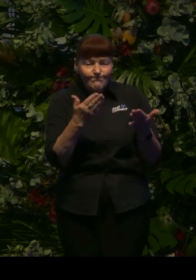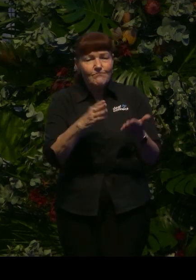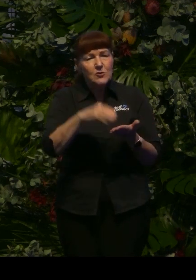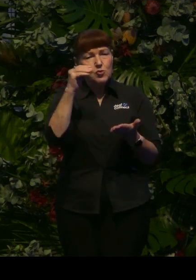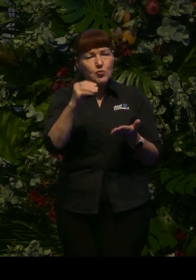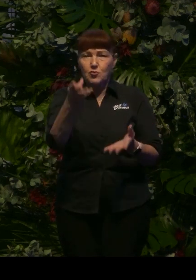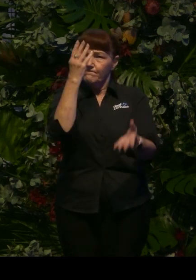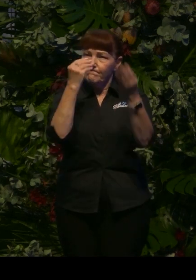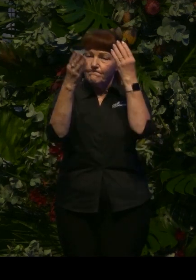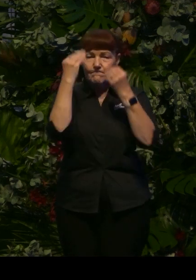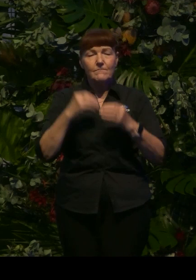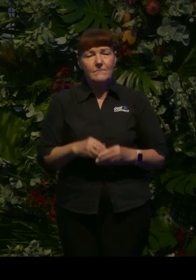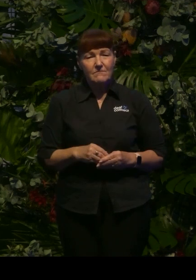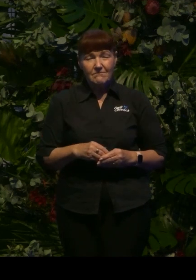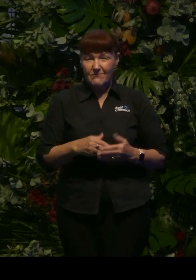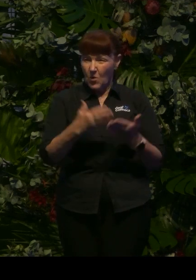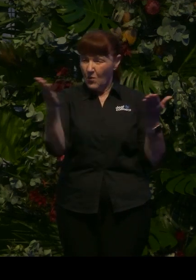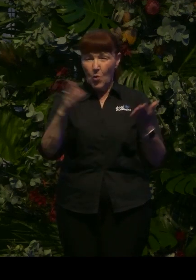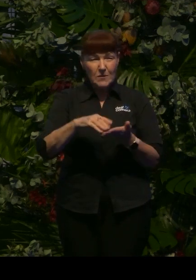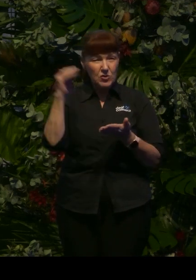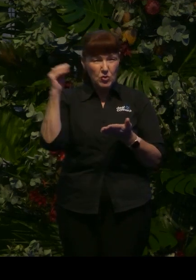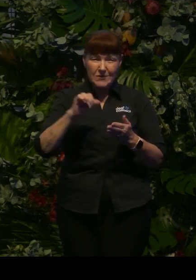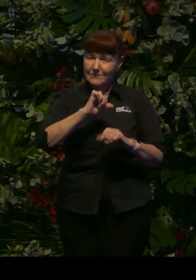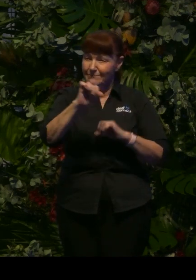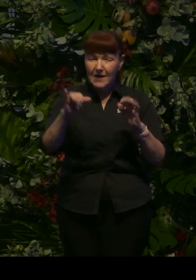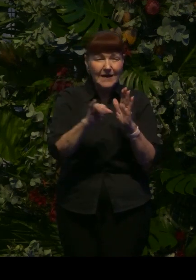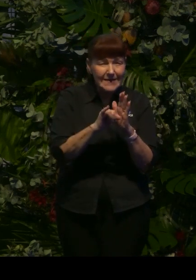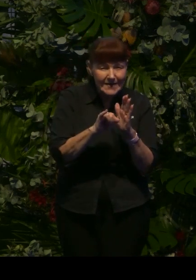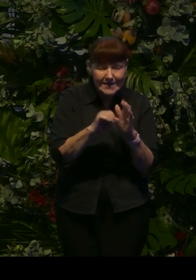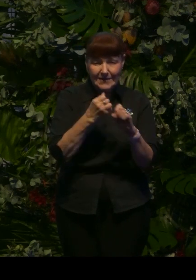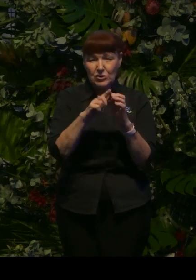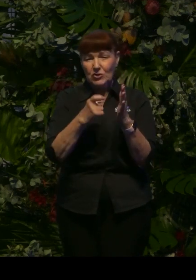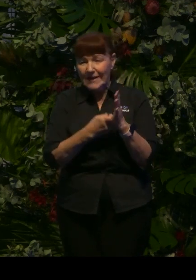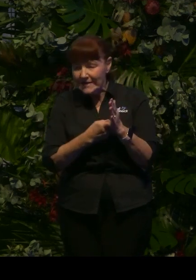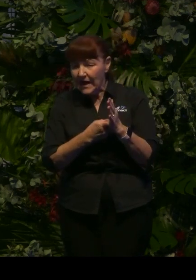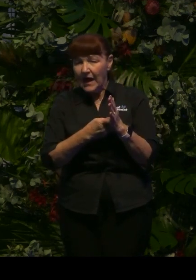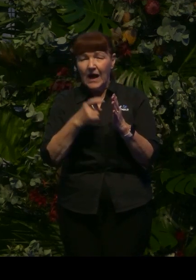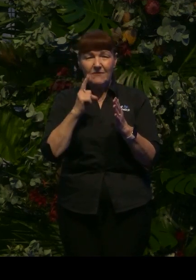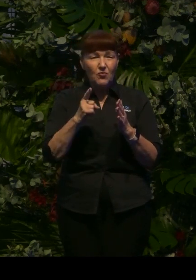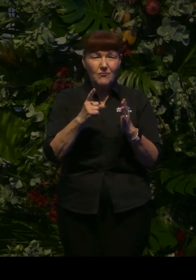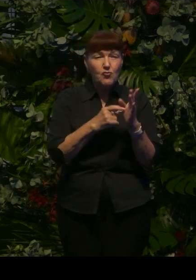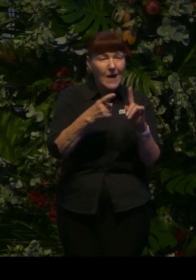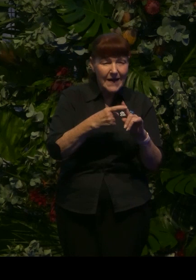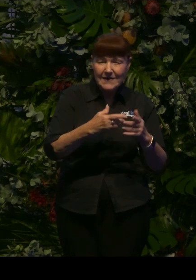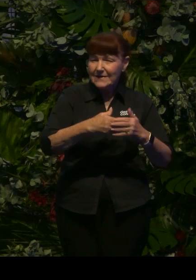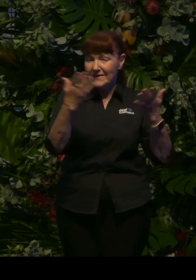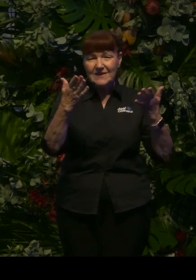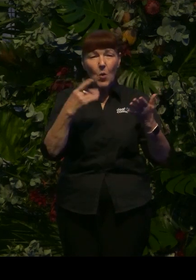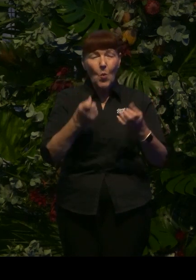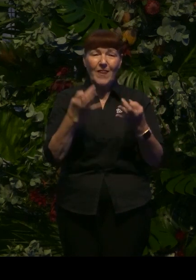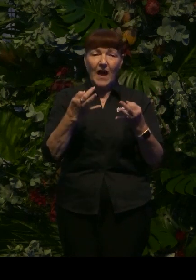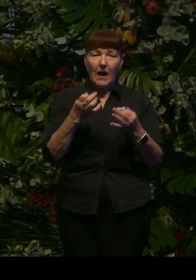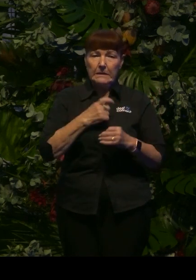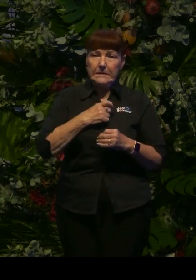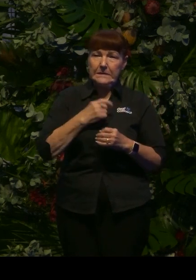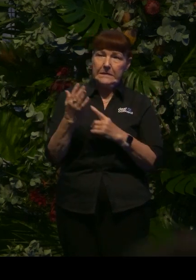And so that all students of all races and genders and identities have the freedom to learn without the fear of intimidation. As I